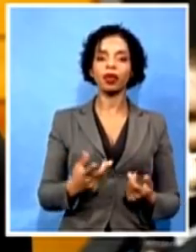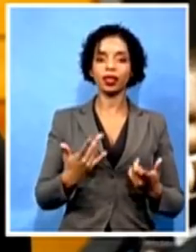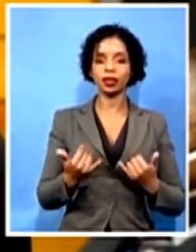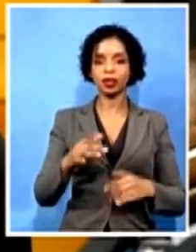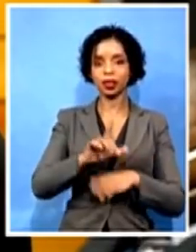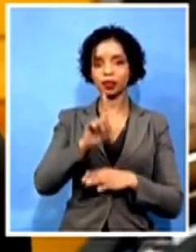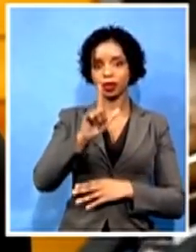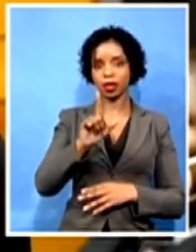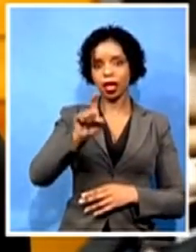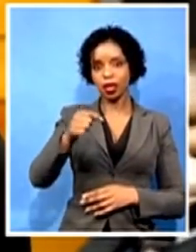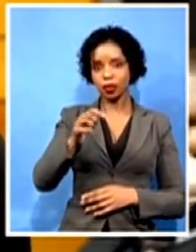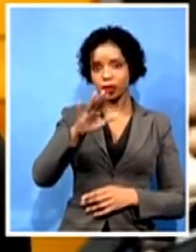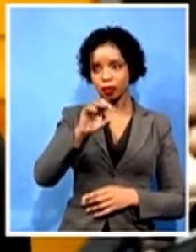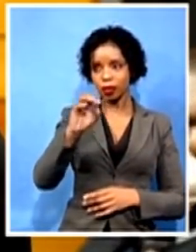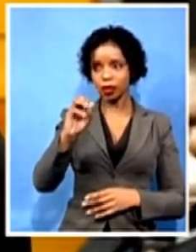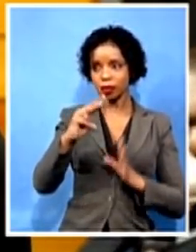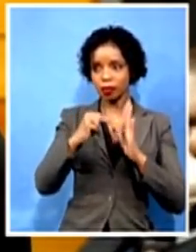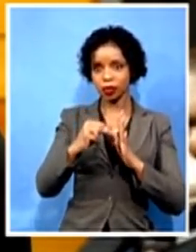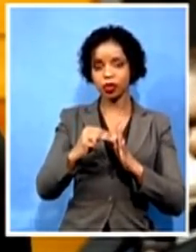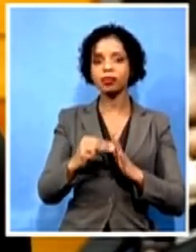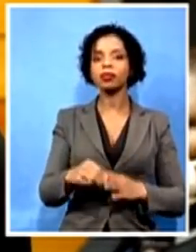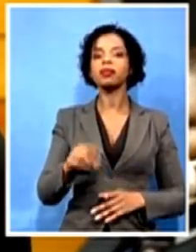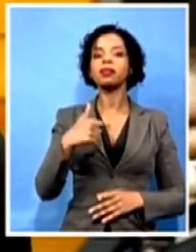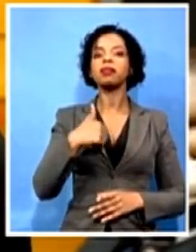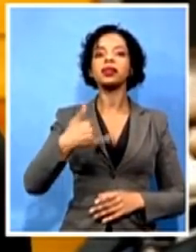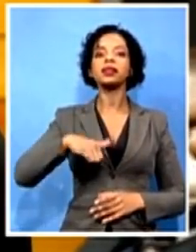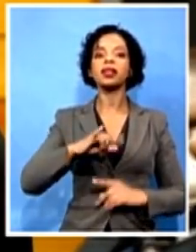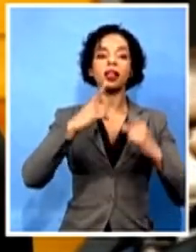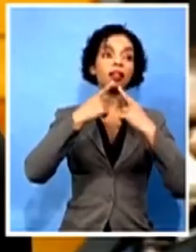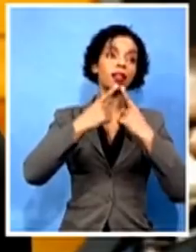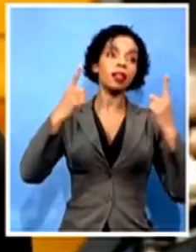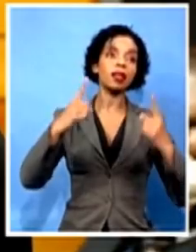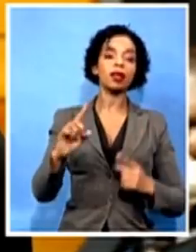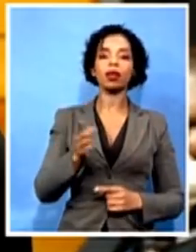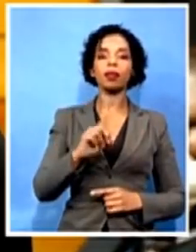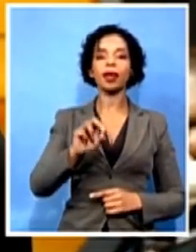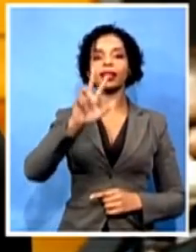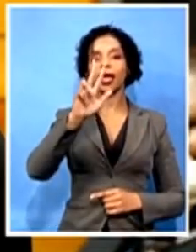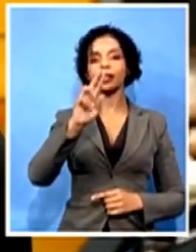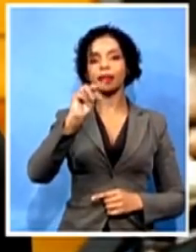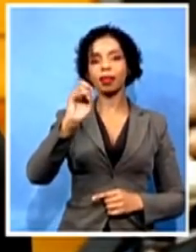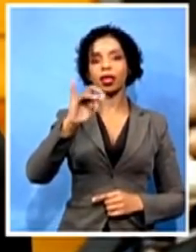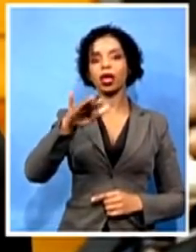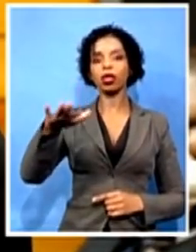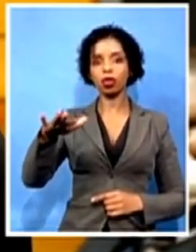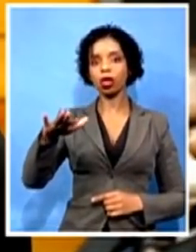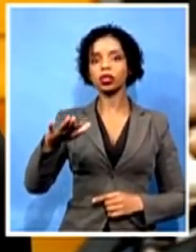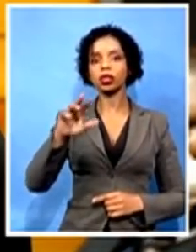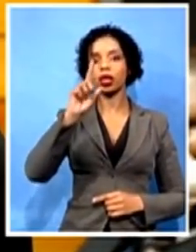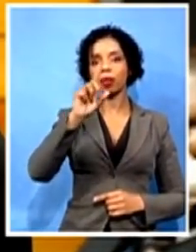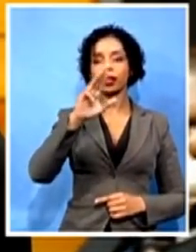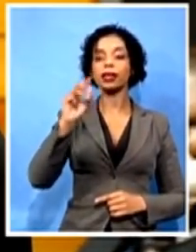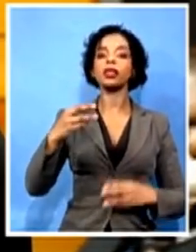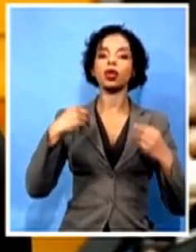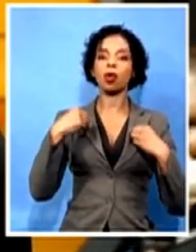credit, and I still own an amount of approximately $8,100,000 on the property. Attached as Annexure C is a copy of my bond